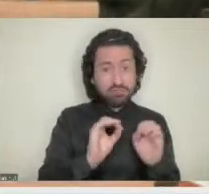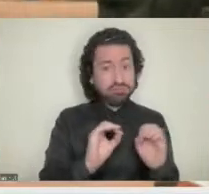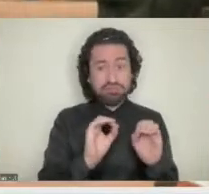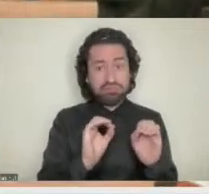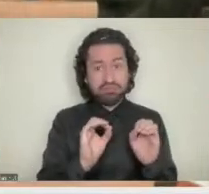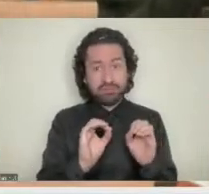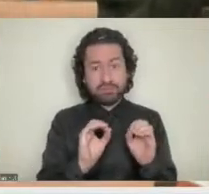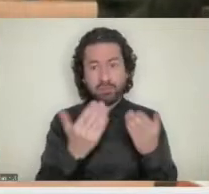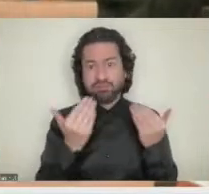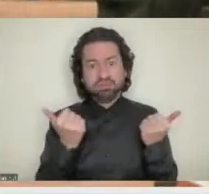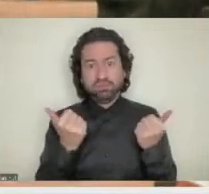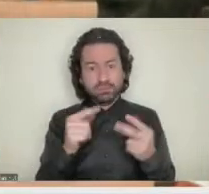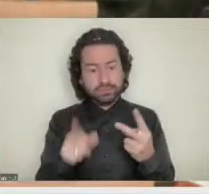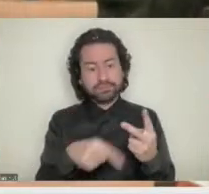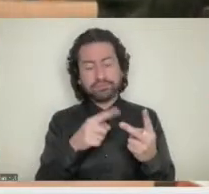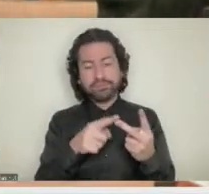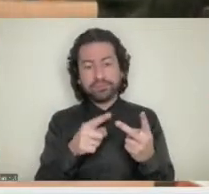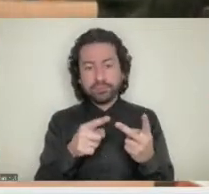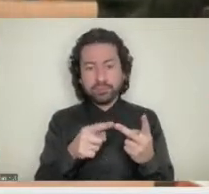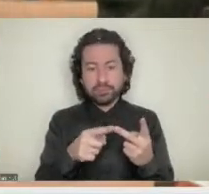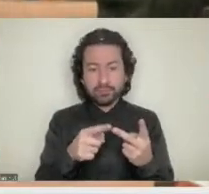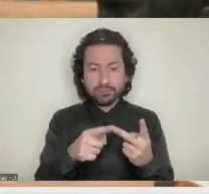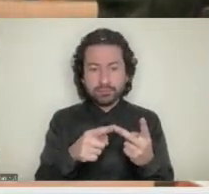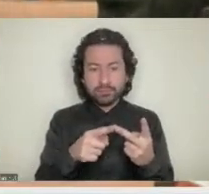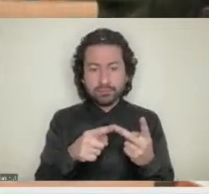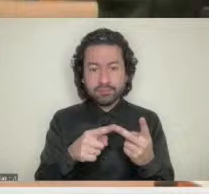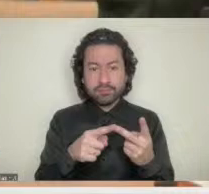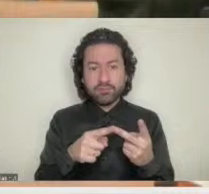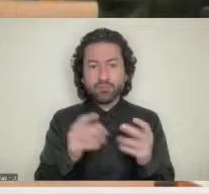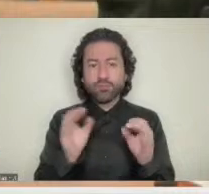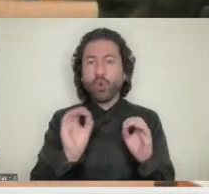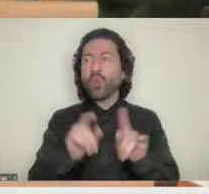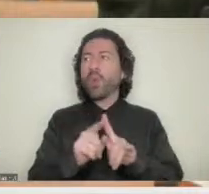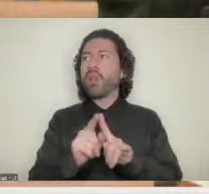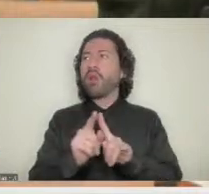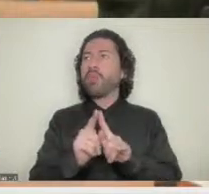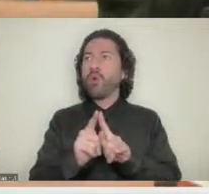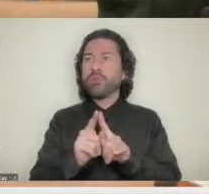a graded system. Also, we do not